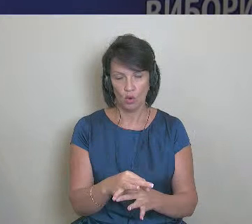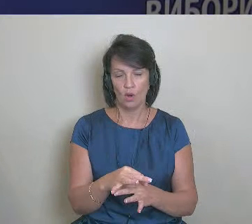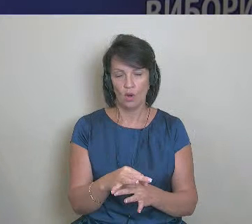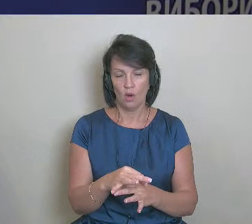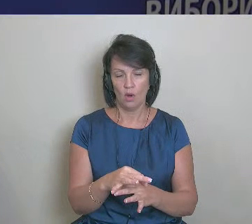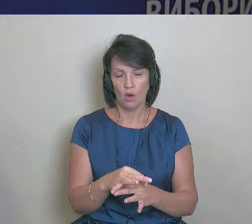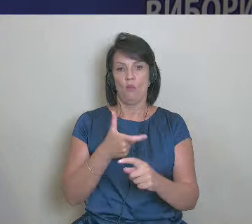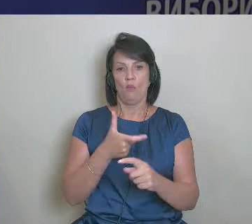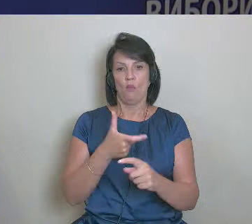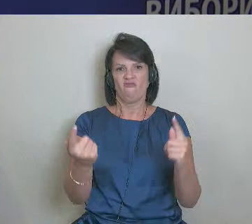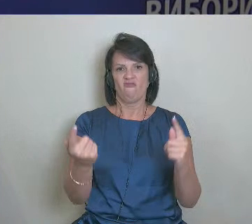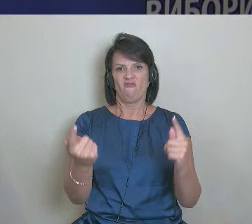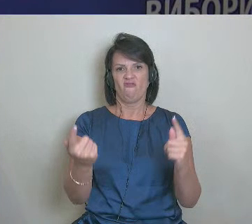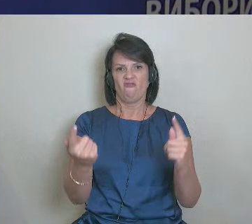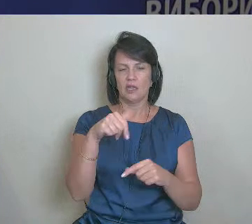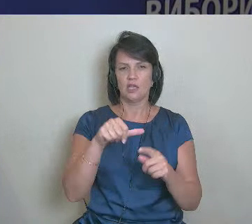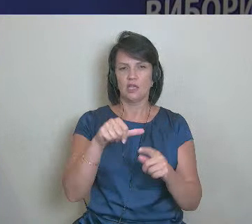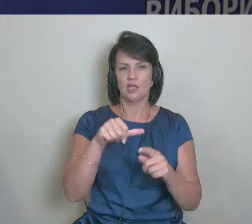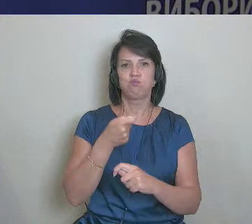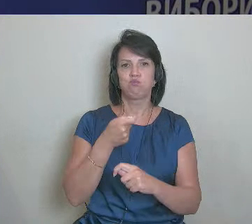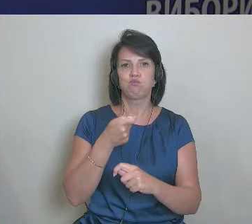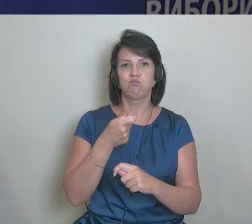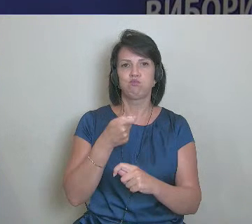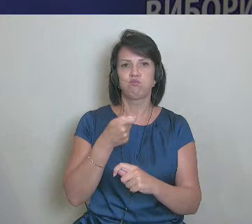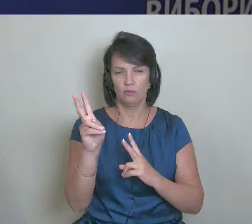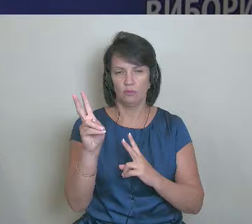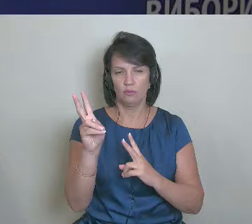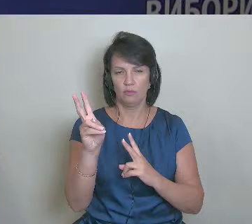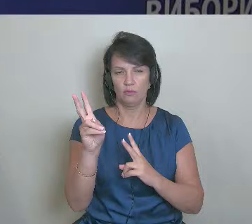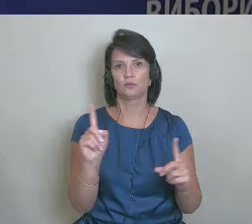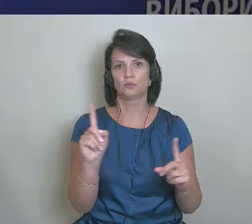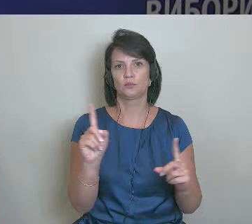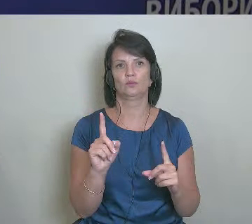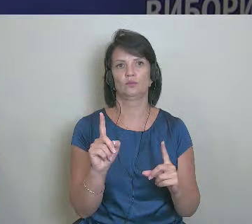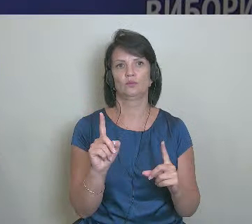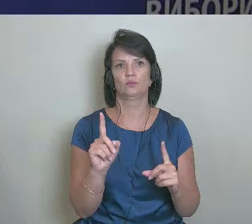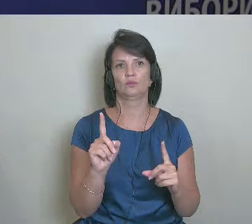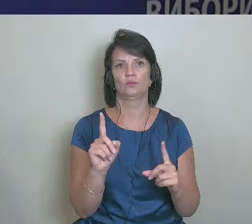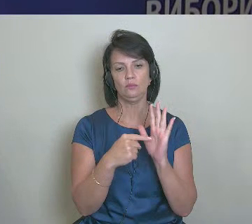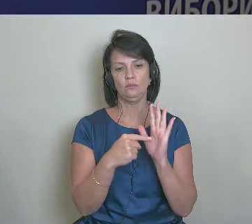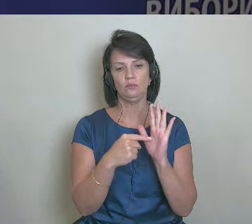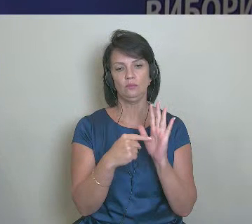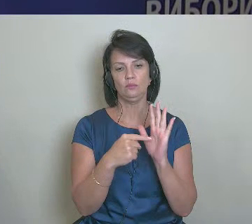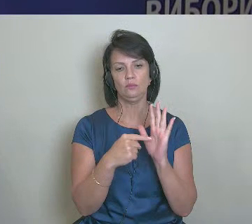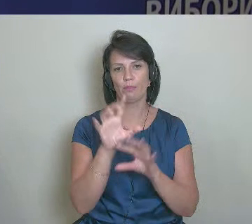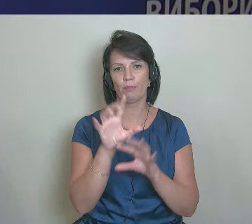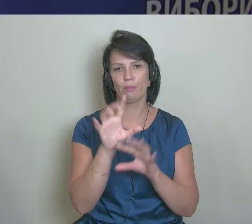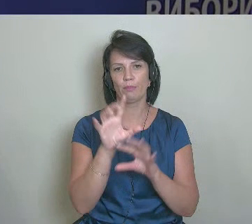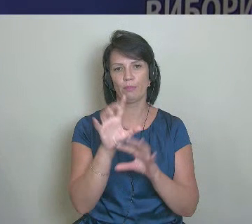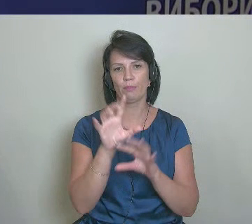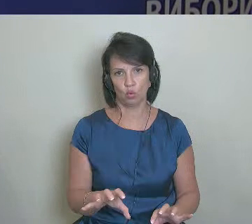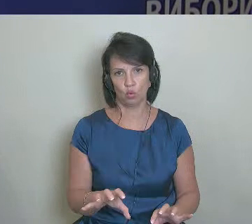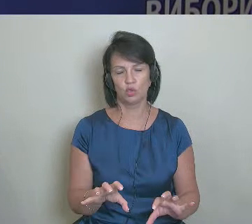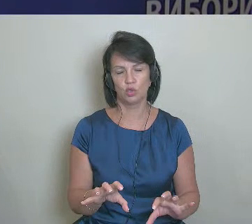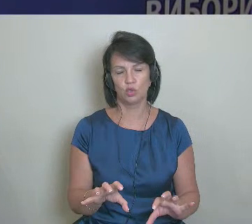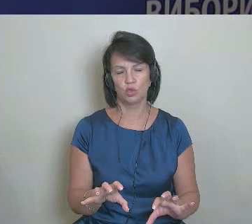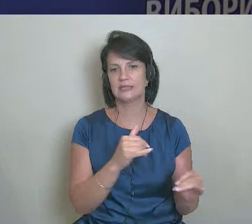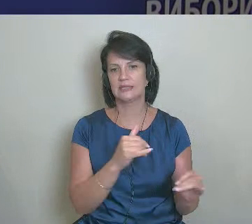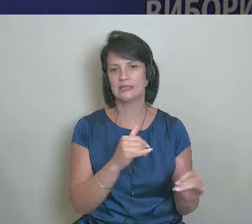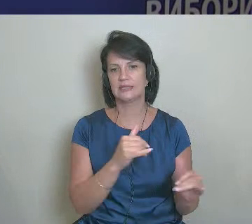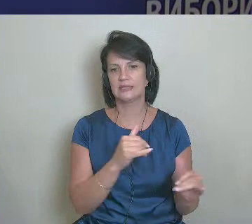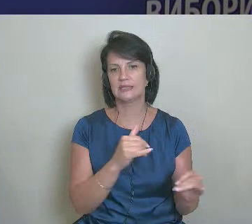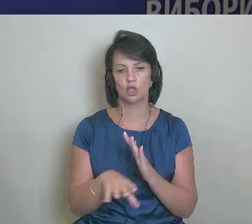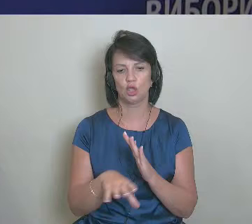are not validated by new legislation. They file lots of actions referring to